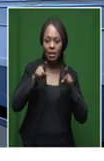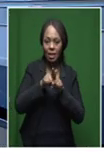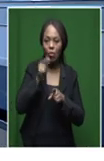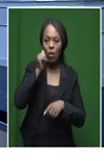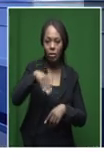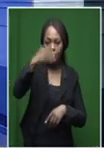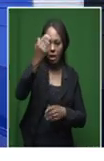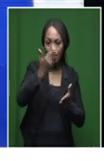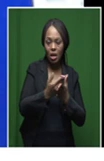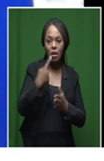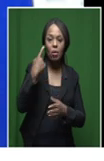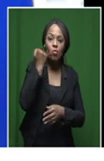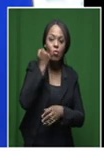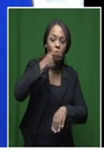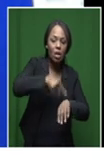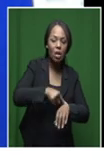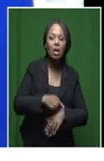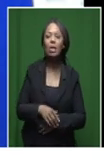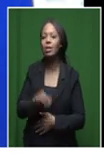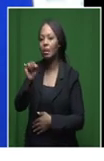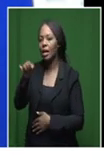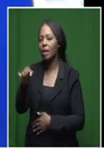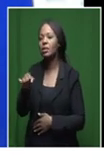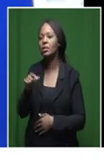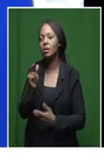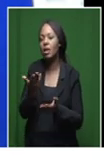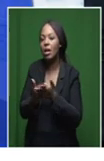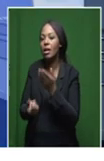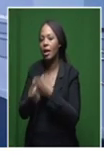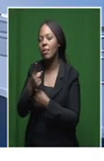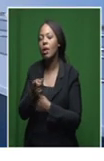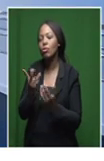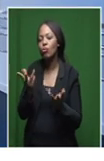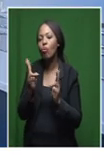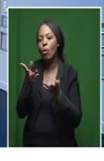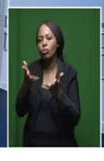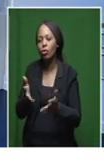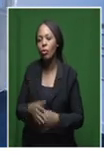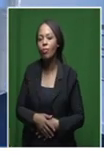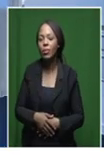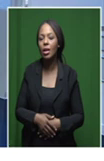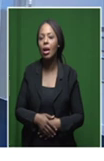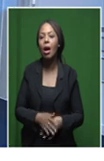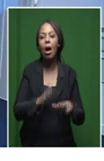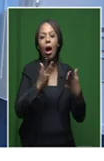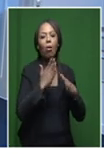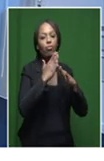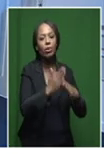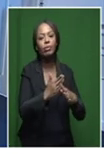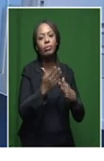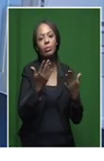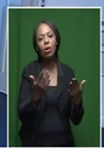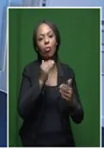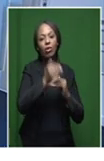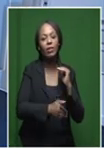more likely to have osteoporosis. So there is a genetic component. Okay, and how do you go about treating it as well as preventing it?